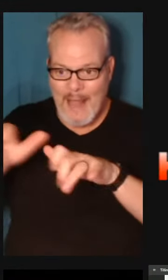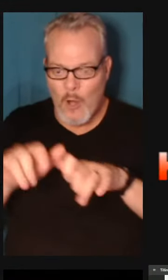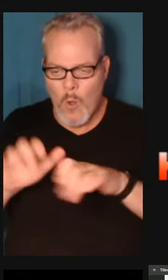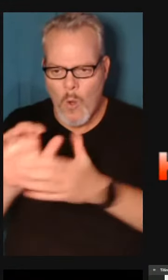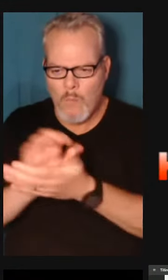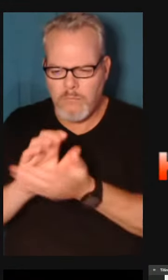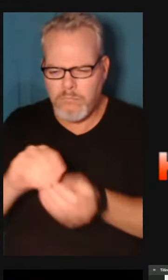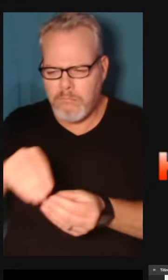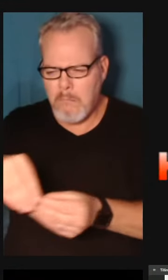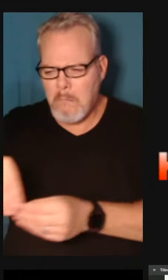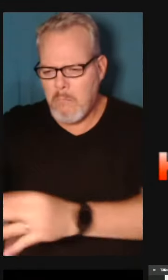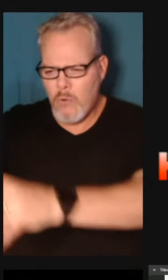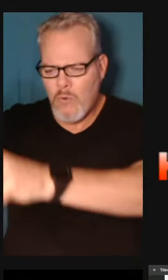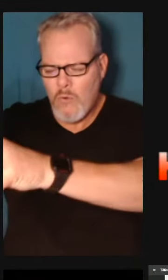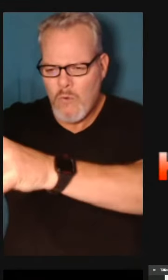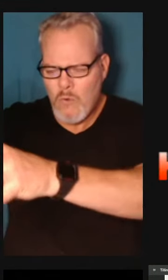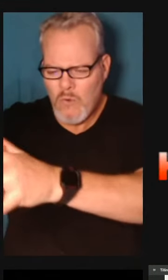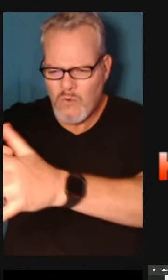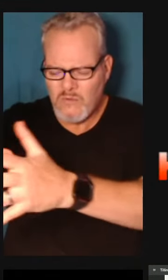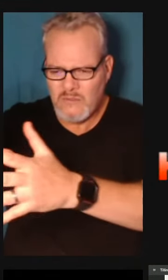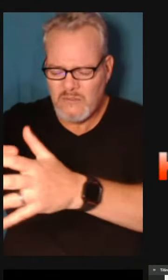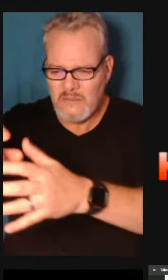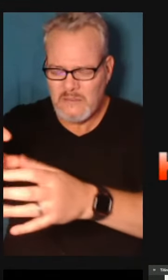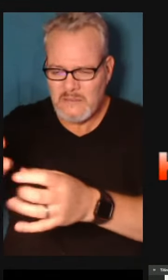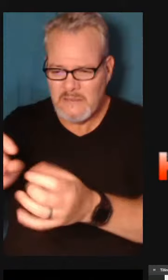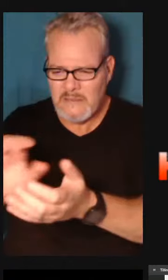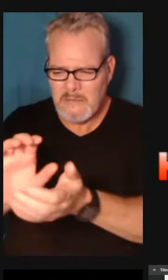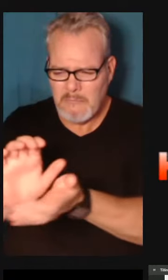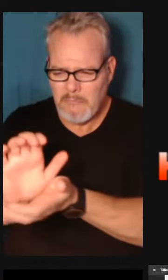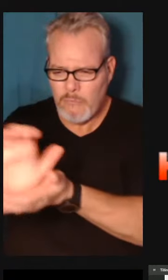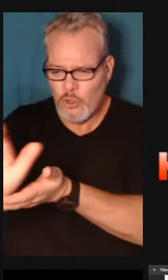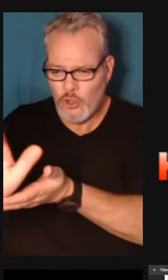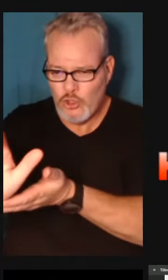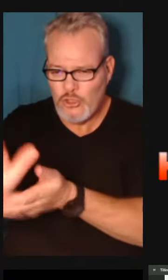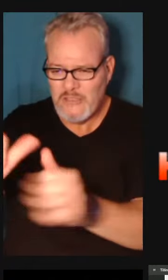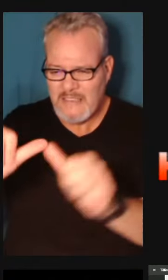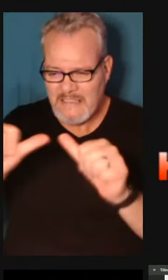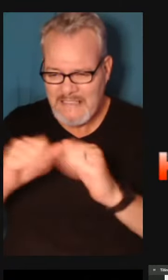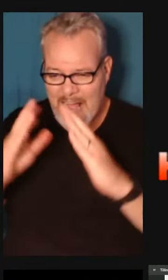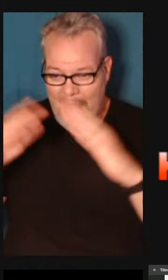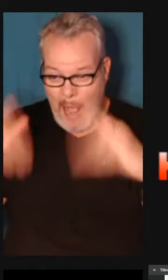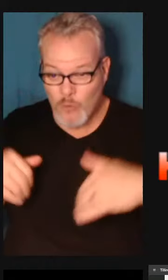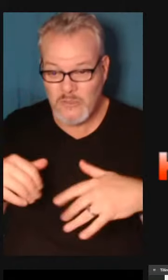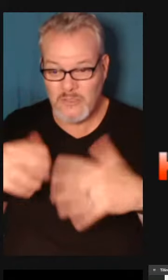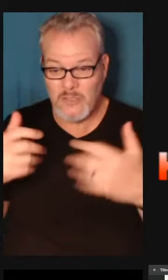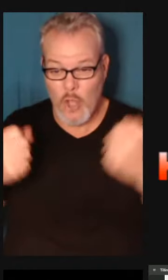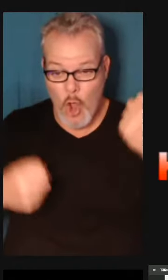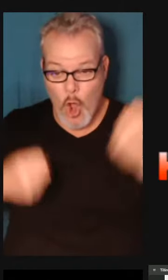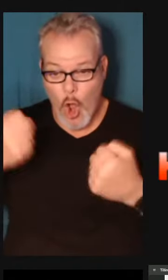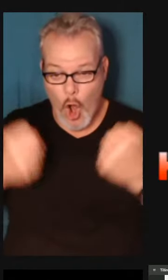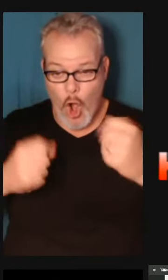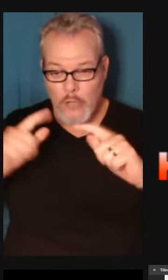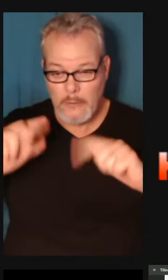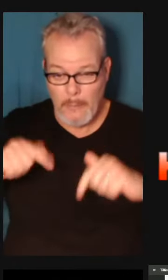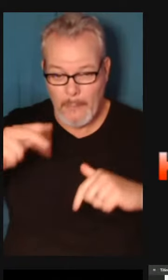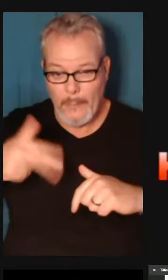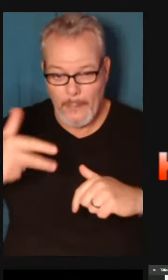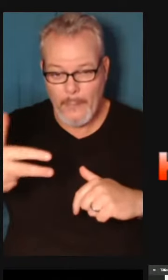it. Other houses at Punalu'u picked up and smashed. Cars tumbled and